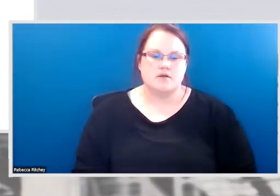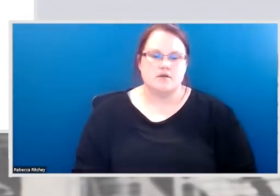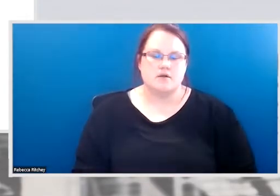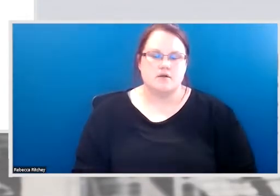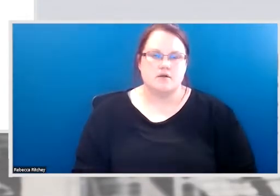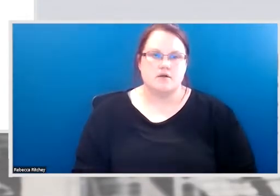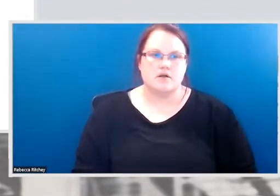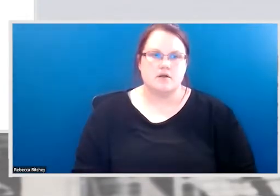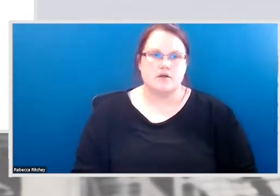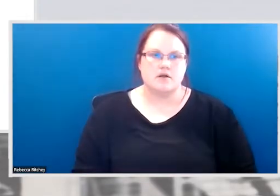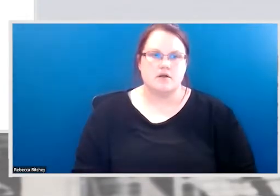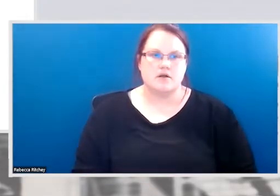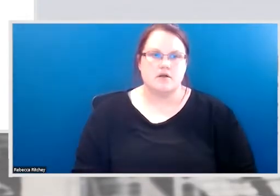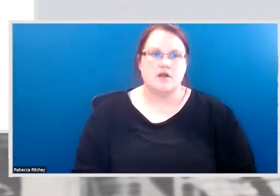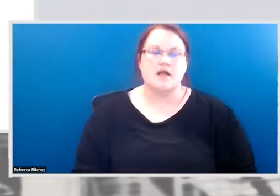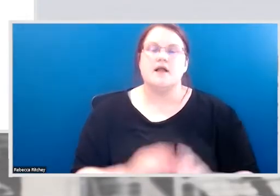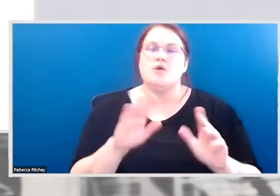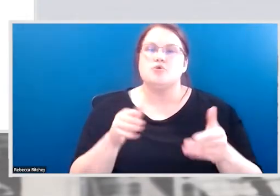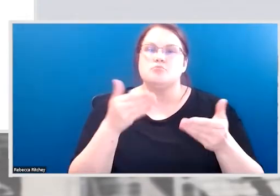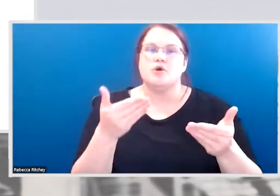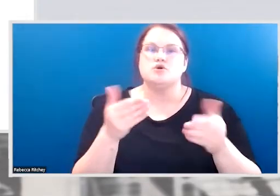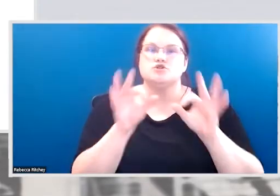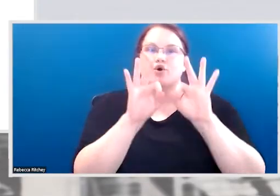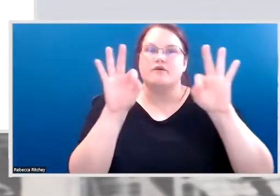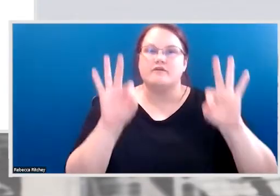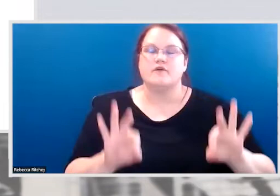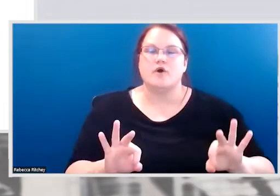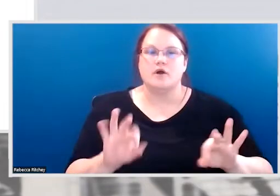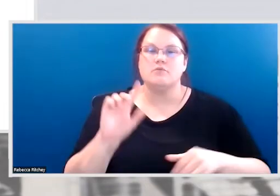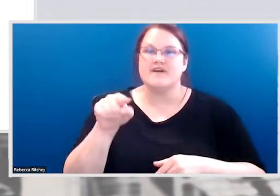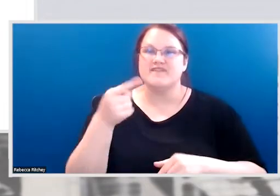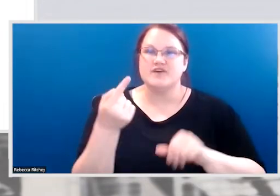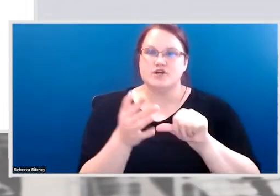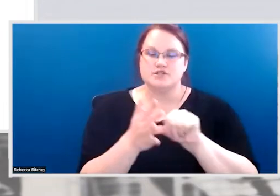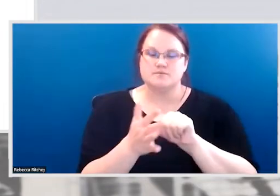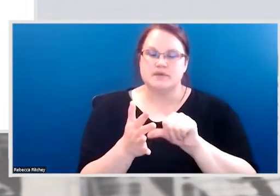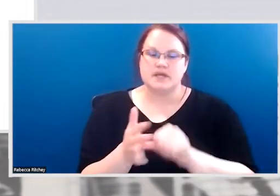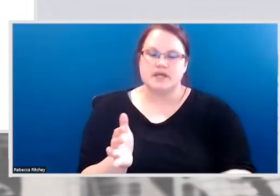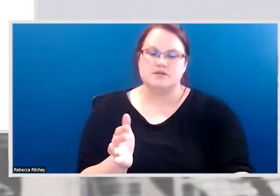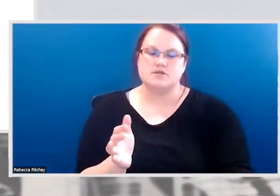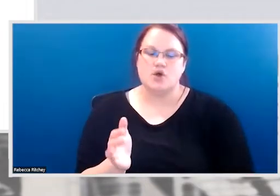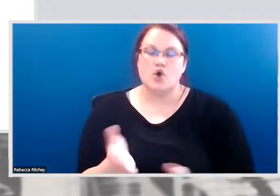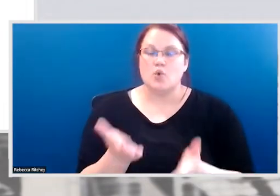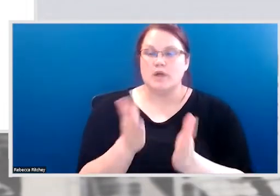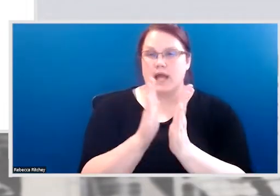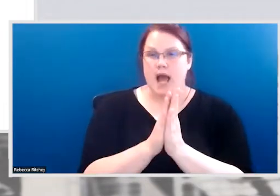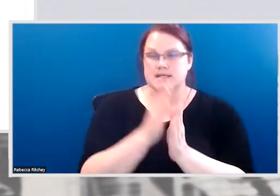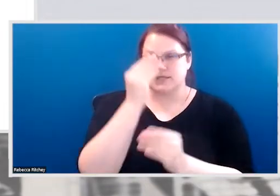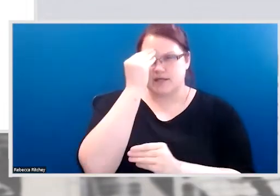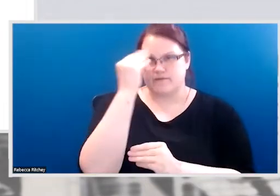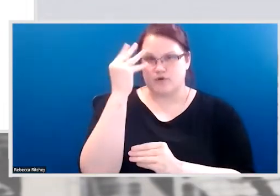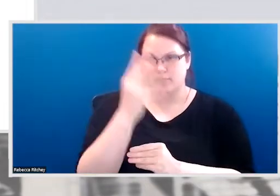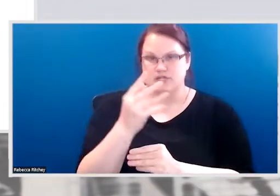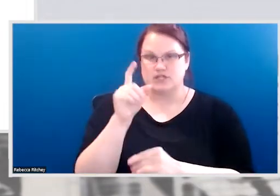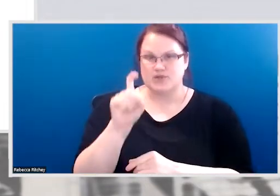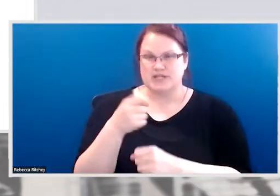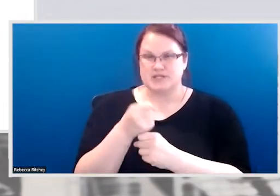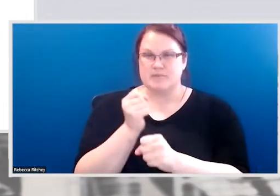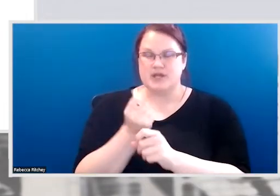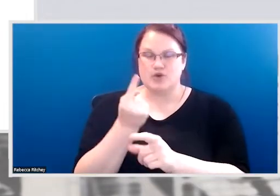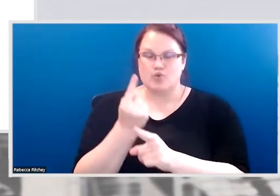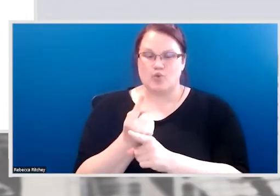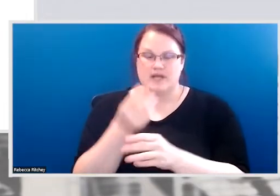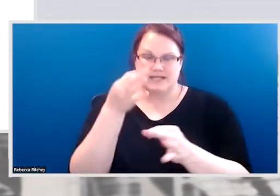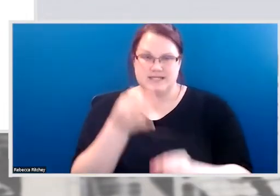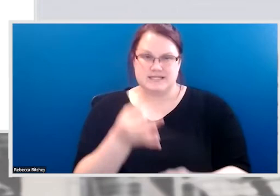budget proposal form. This is the first page. We ask for the information we need to make right decisions on that outer